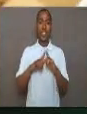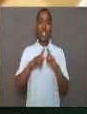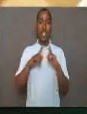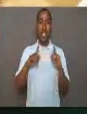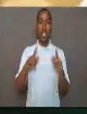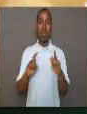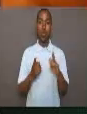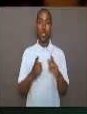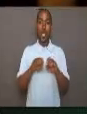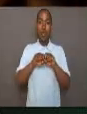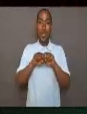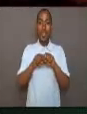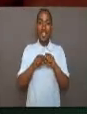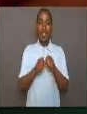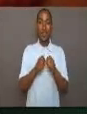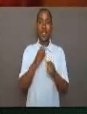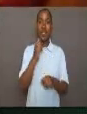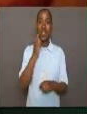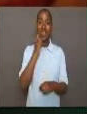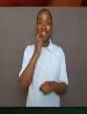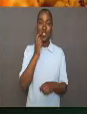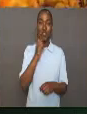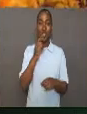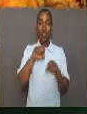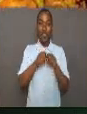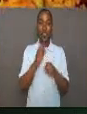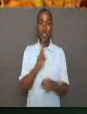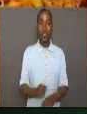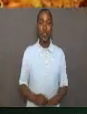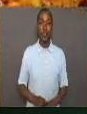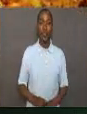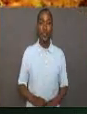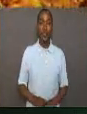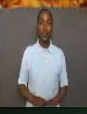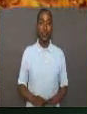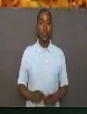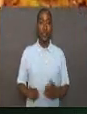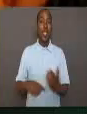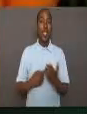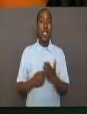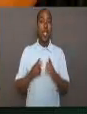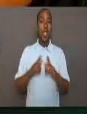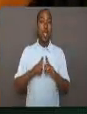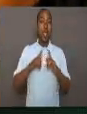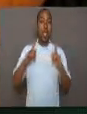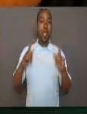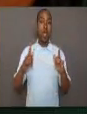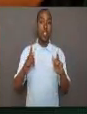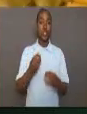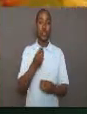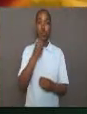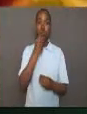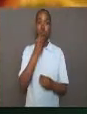that are bitten off by the teeth and chewed. The large chunks